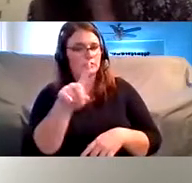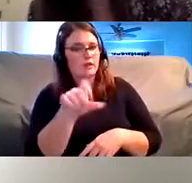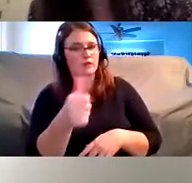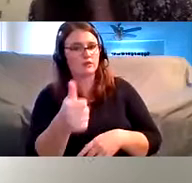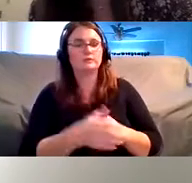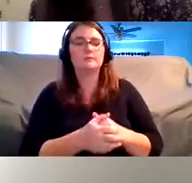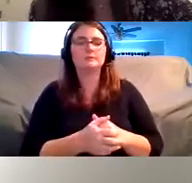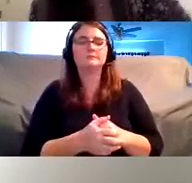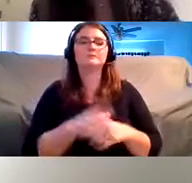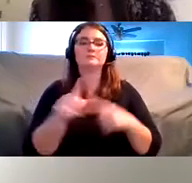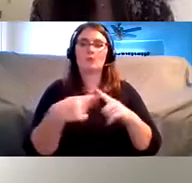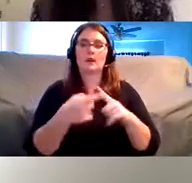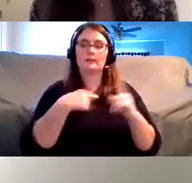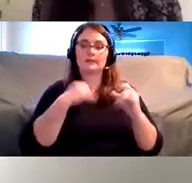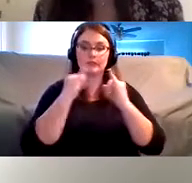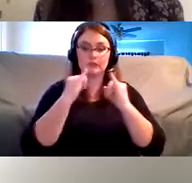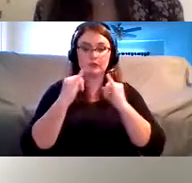my